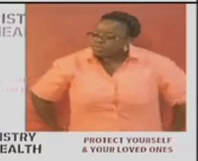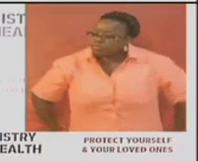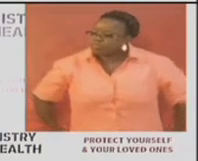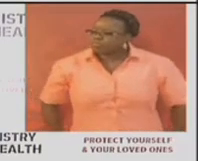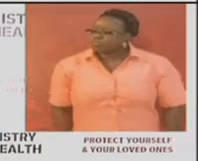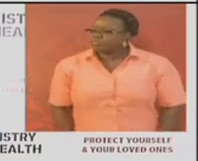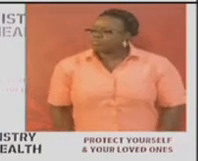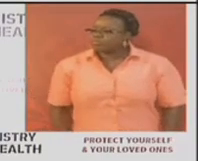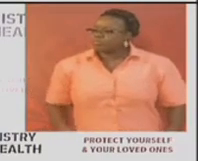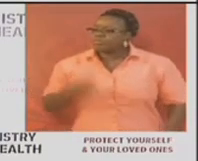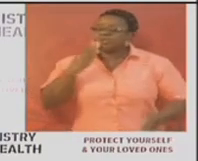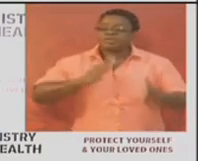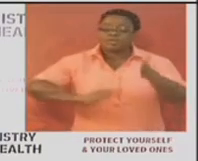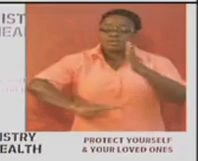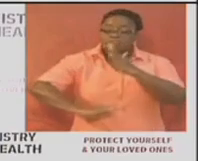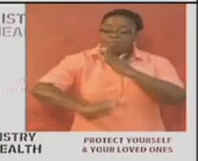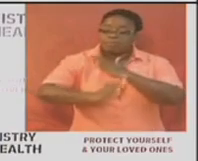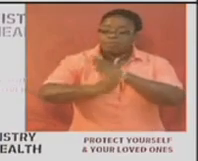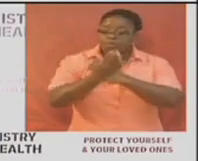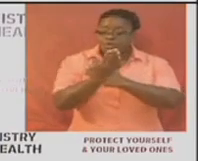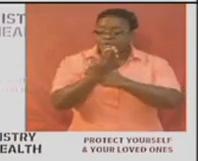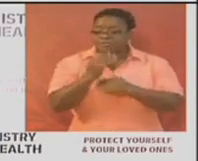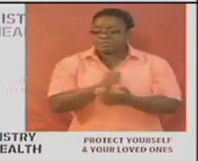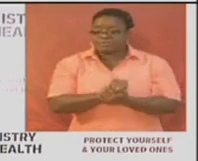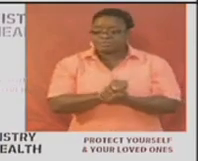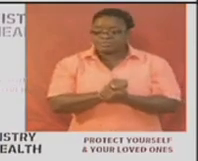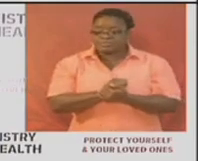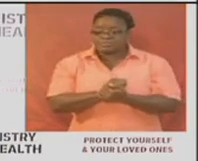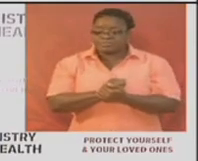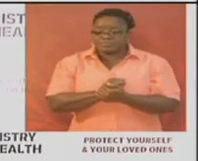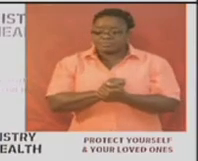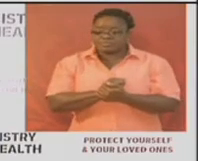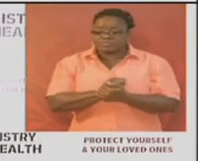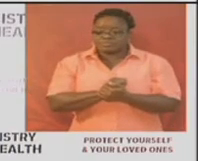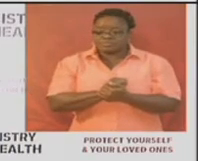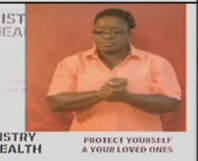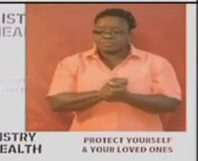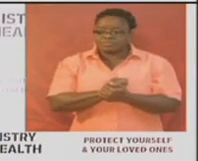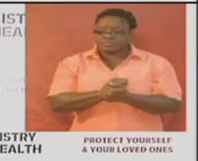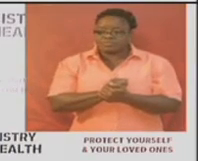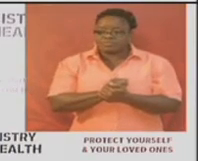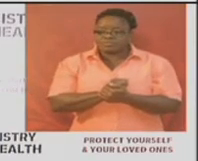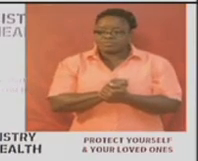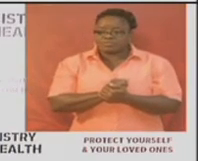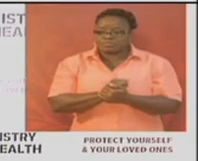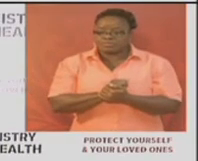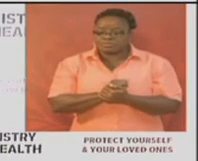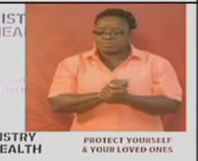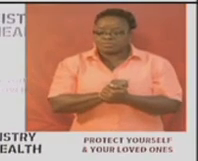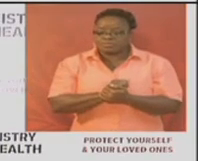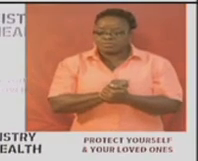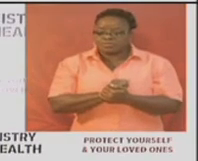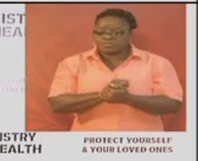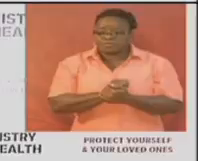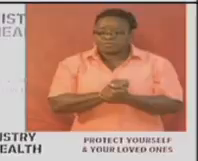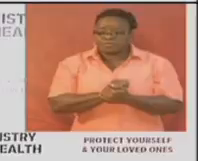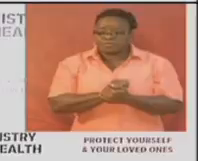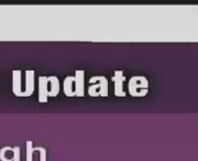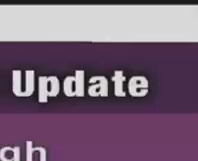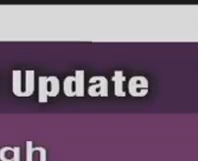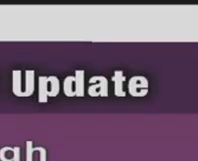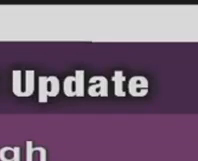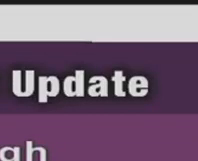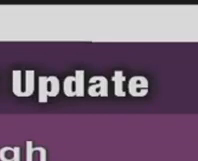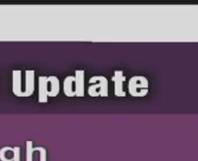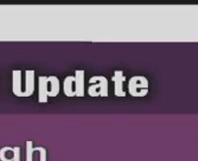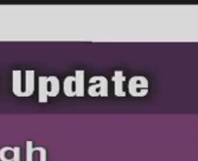Hi, good morning. Natalie Singh, CL Communications. Just trying to find out, has the logistics concerning bringing in the